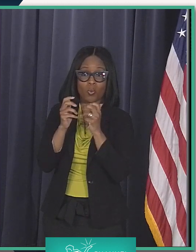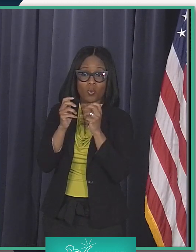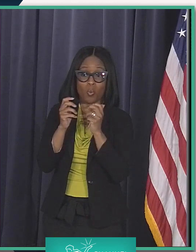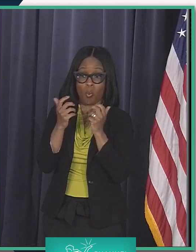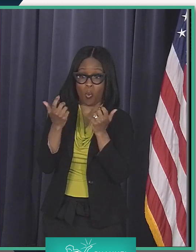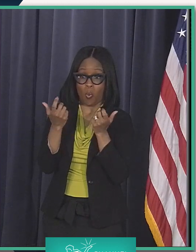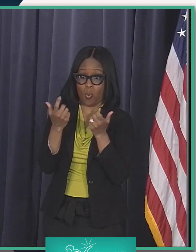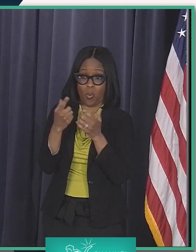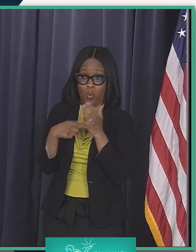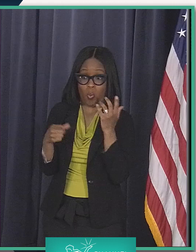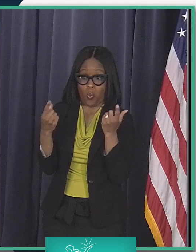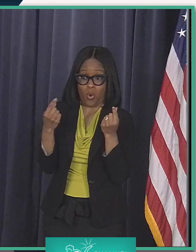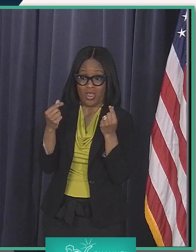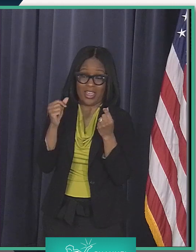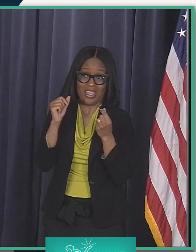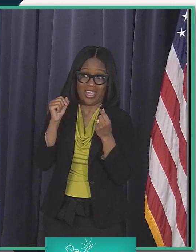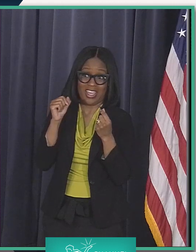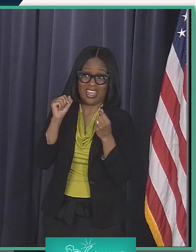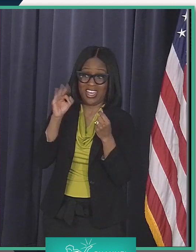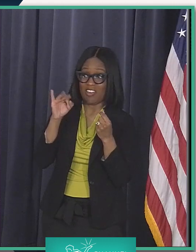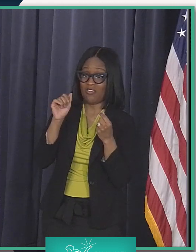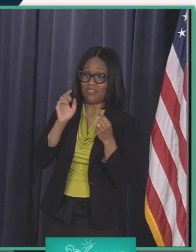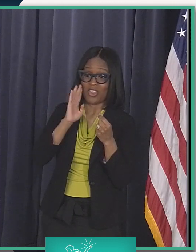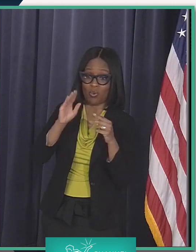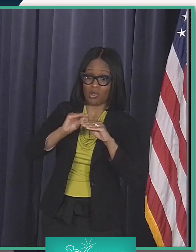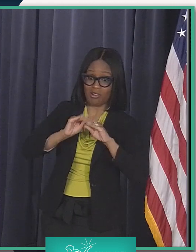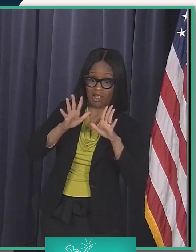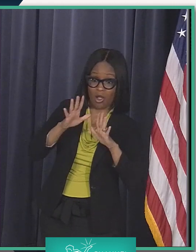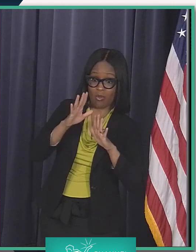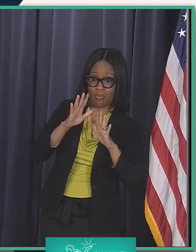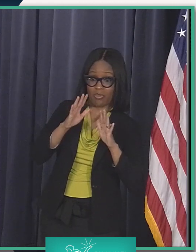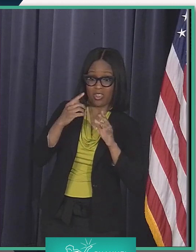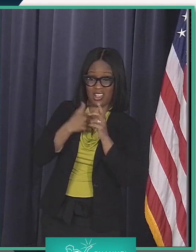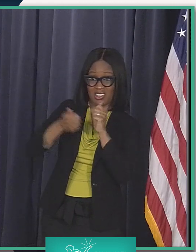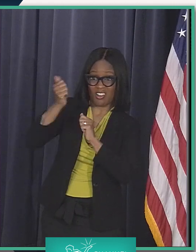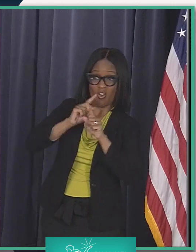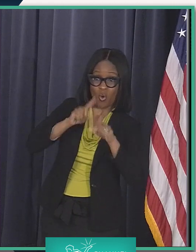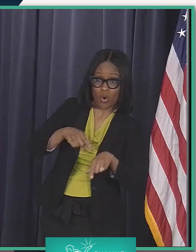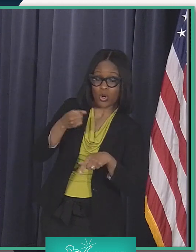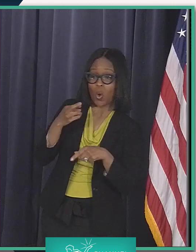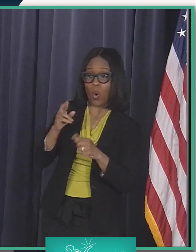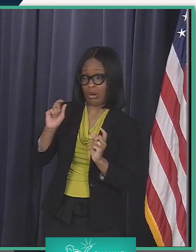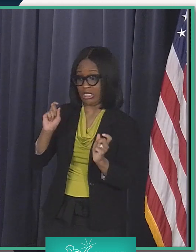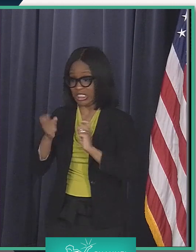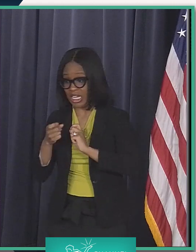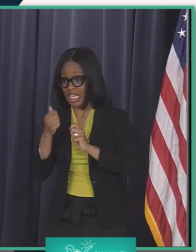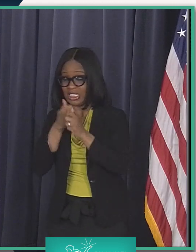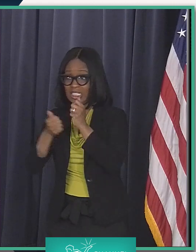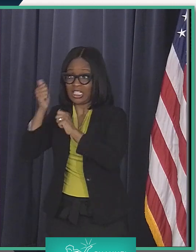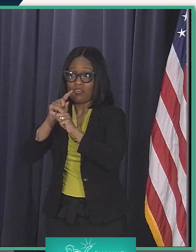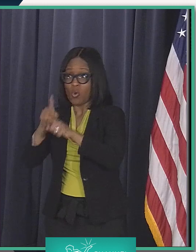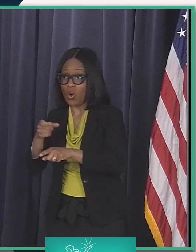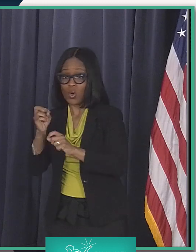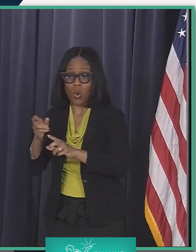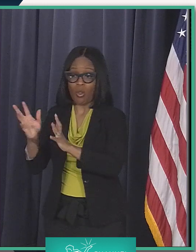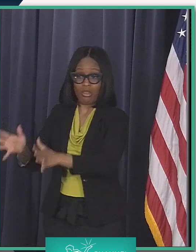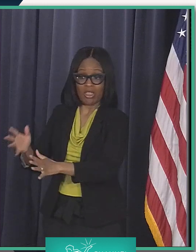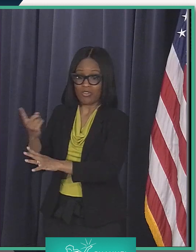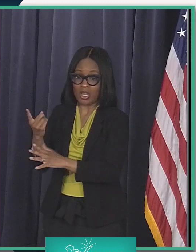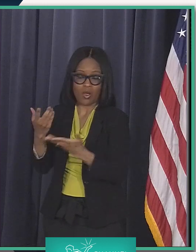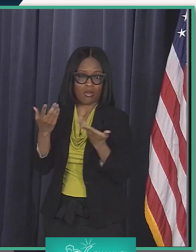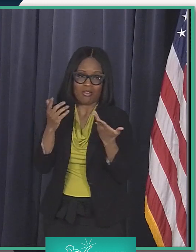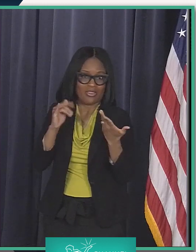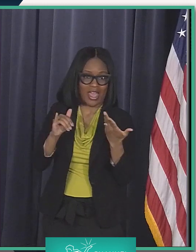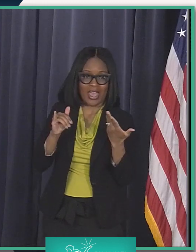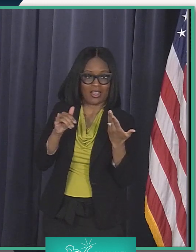what they're going to do, whether they clarify the existing order, whether they modify the order, whether the order is fine as is, I think you should direct that question